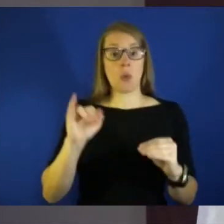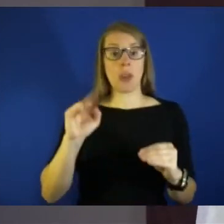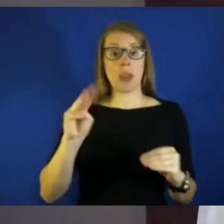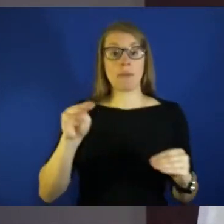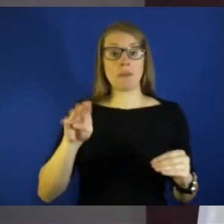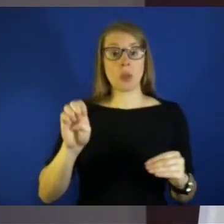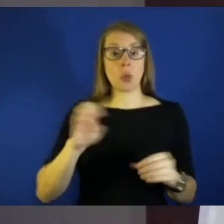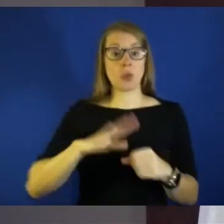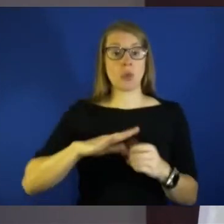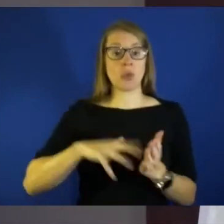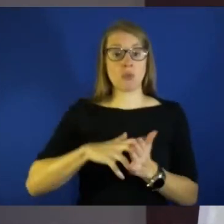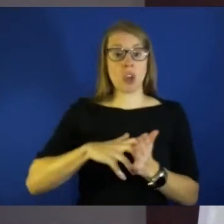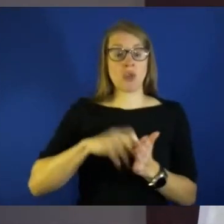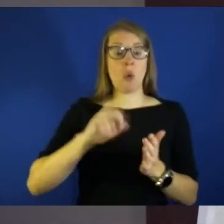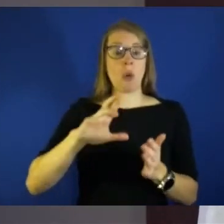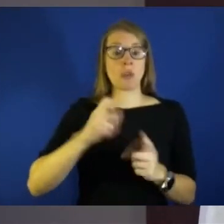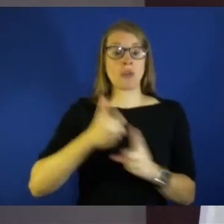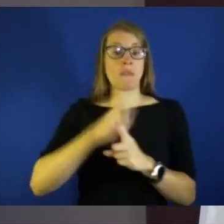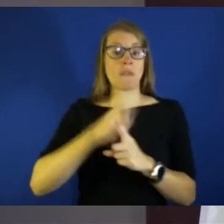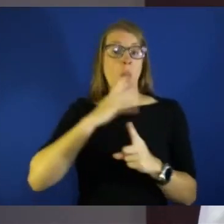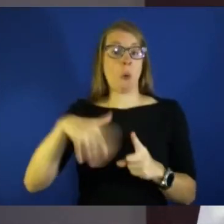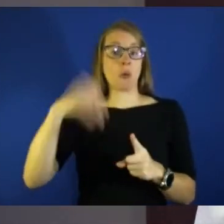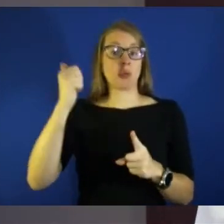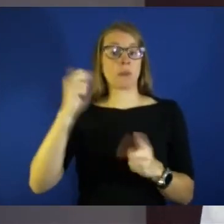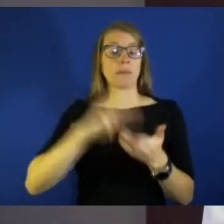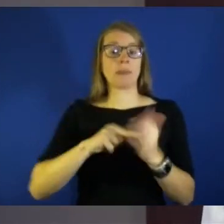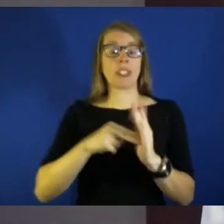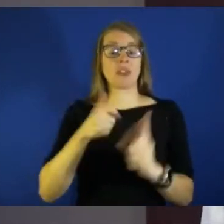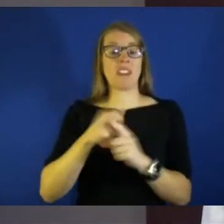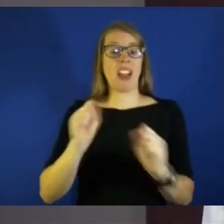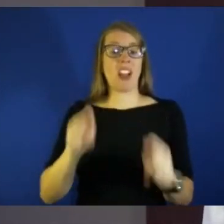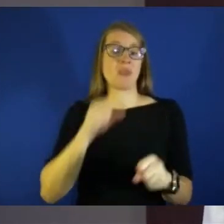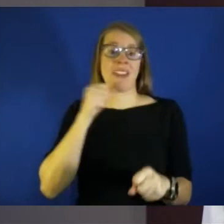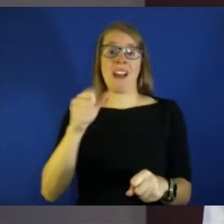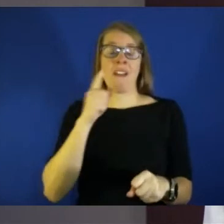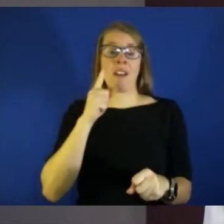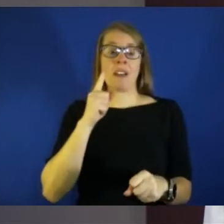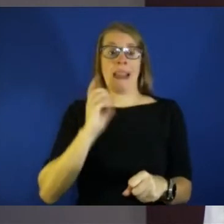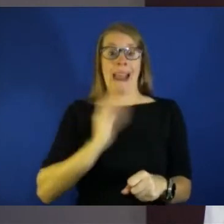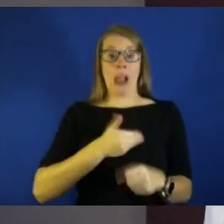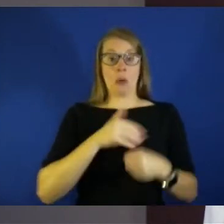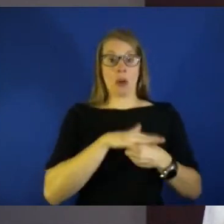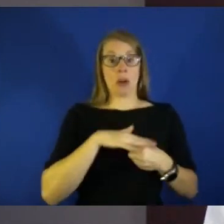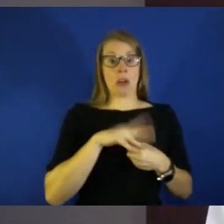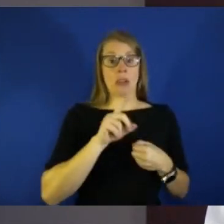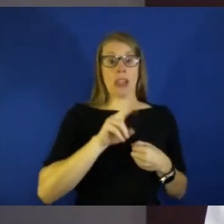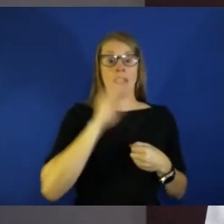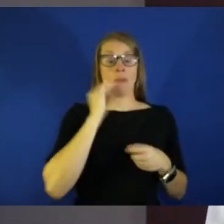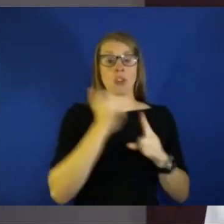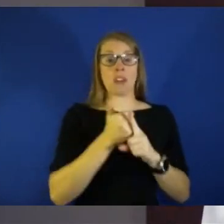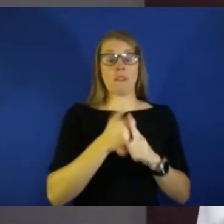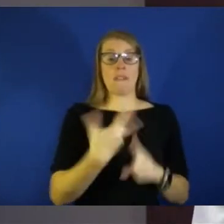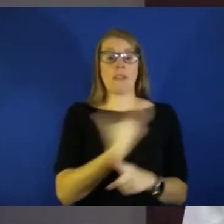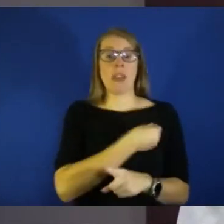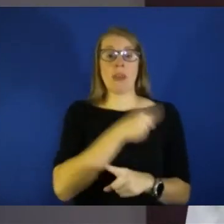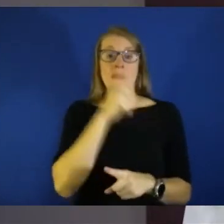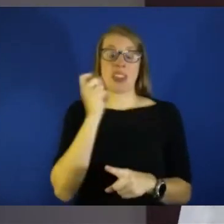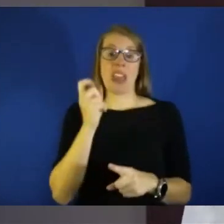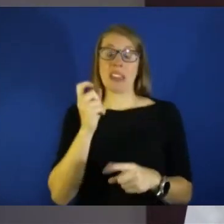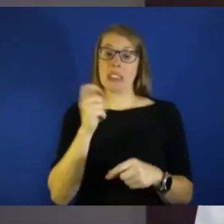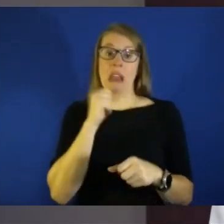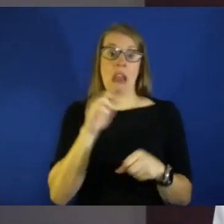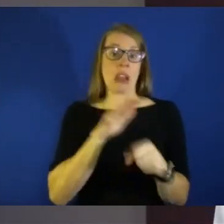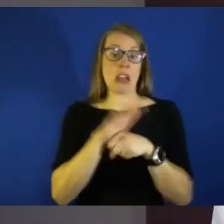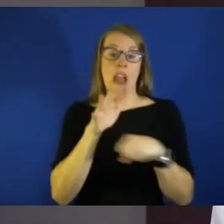elderly, you wouldn't be eligible at our site if you were vaccinated, simply because of capacity issues and weighing